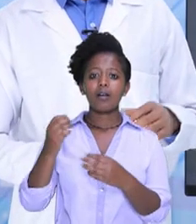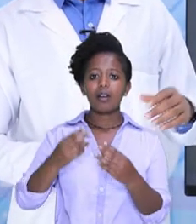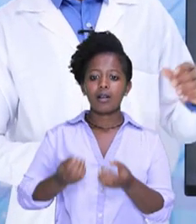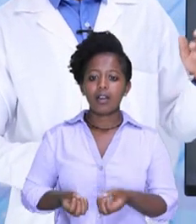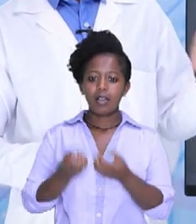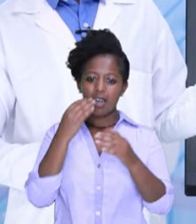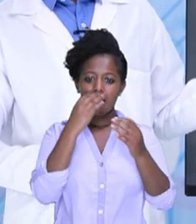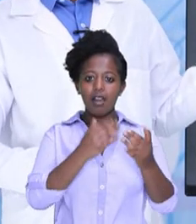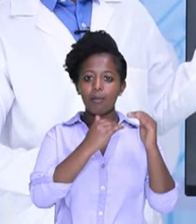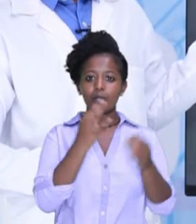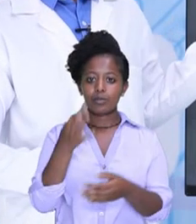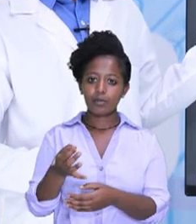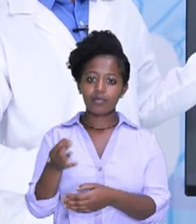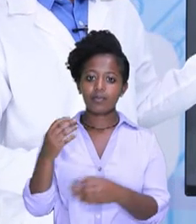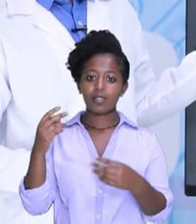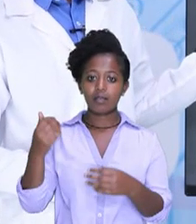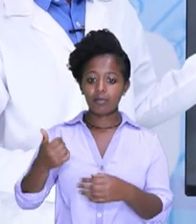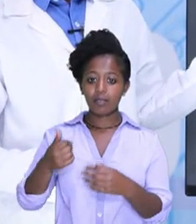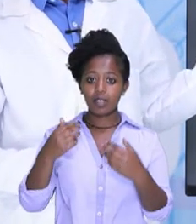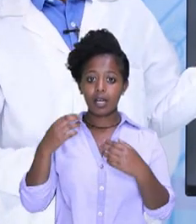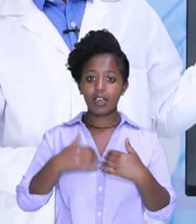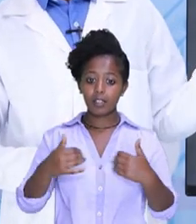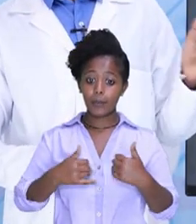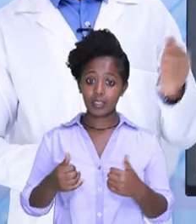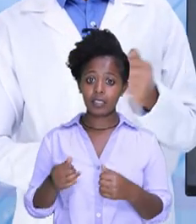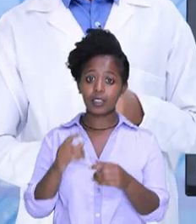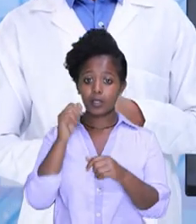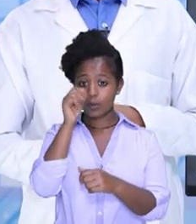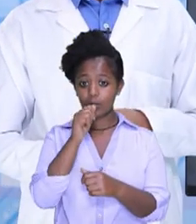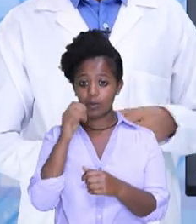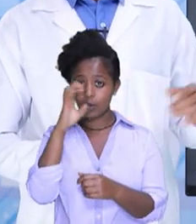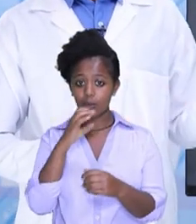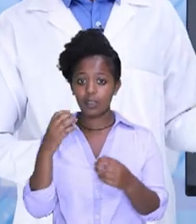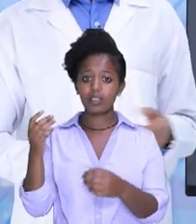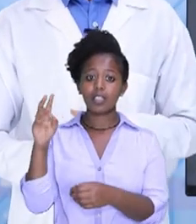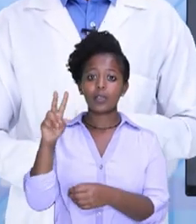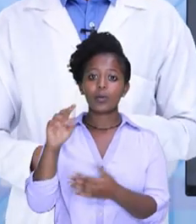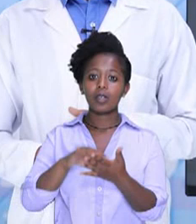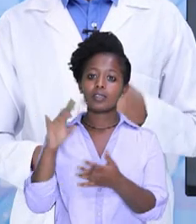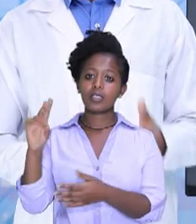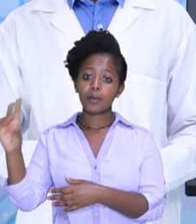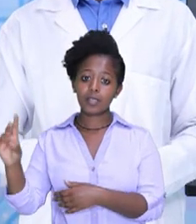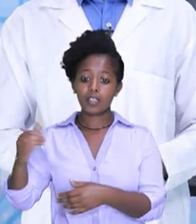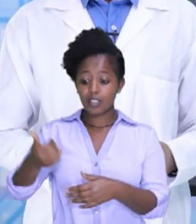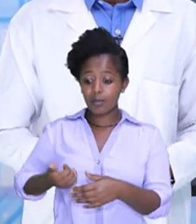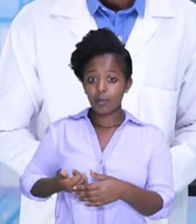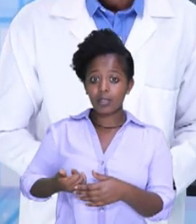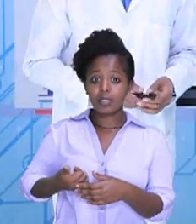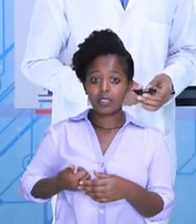animals. Especially, Ethiopia have 277 species of mammals and 862 species